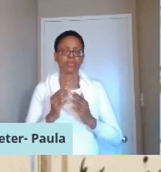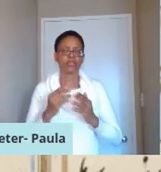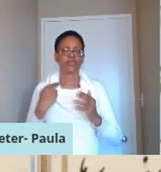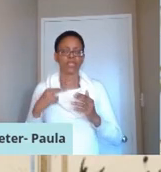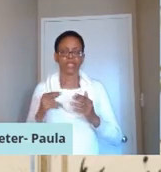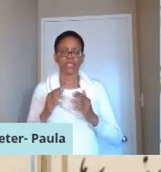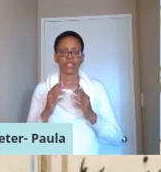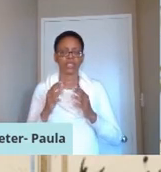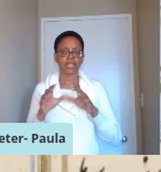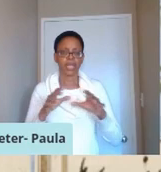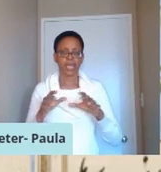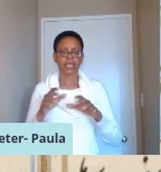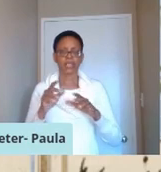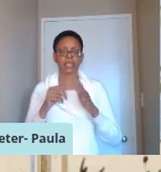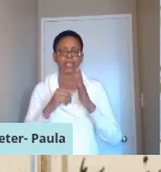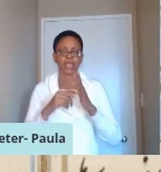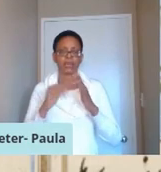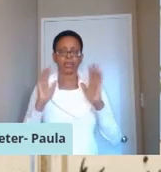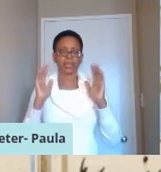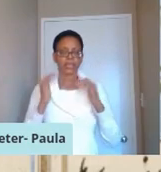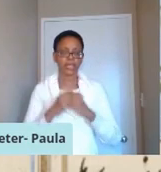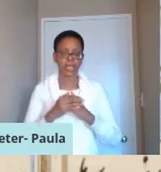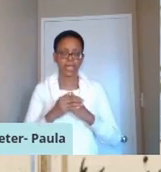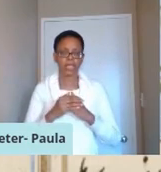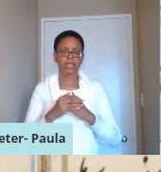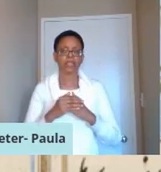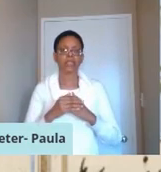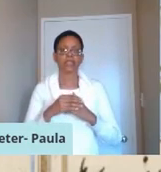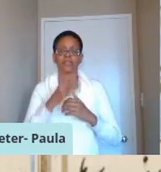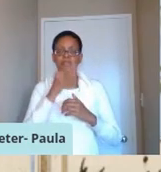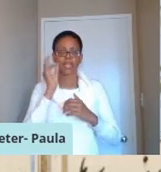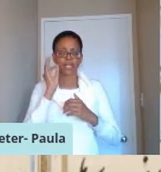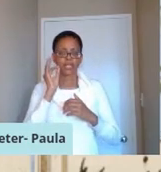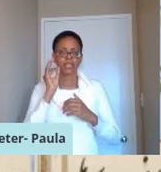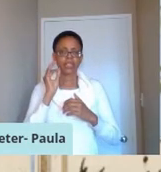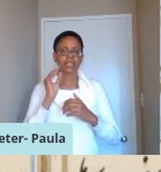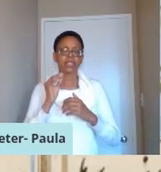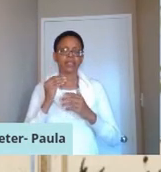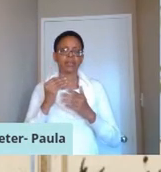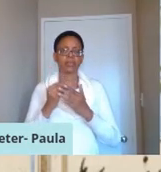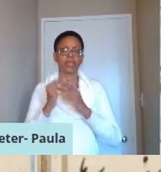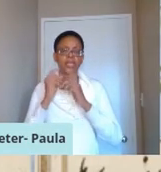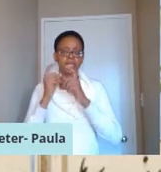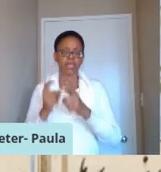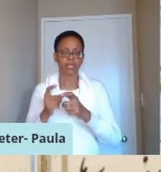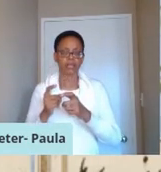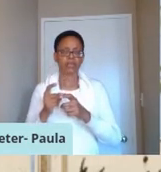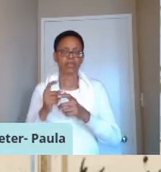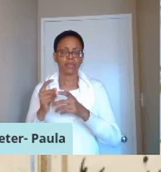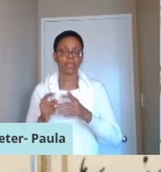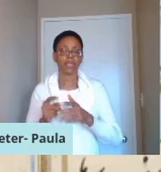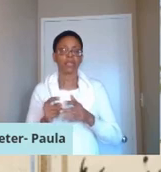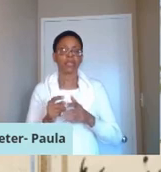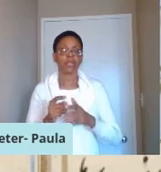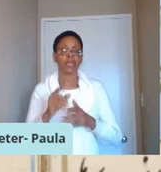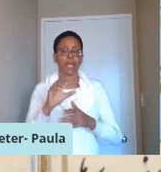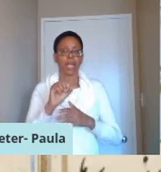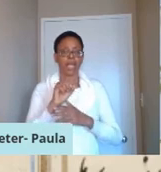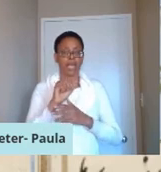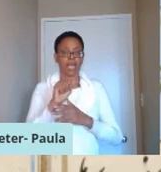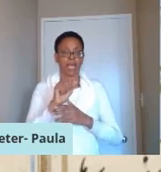such as daily prayers, fasting, almsgiving, and so on. The second category of